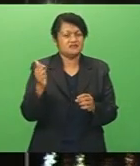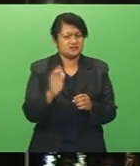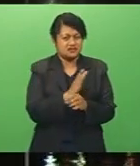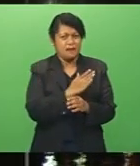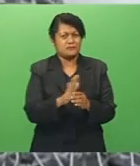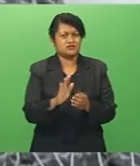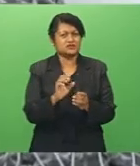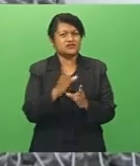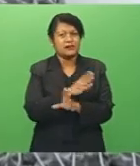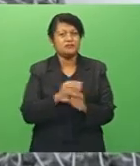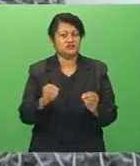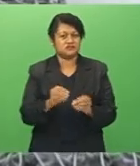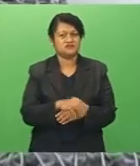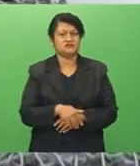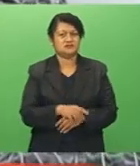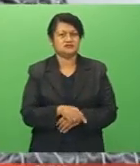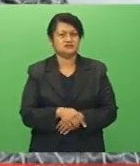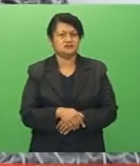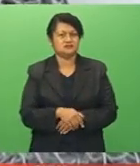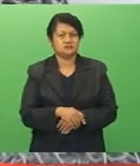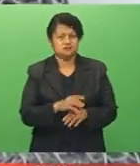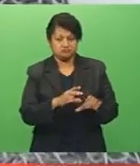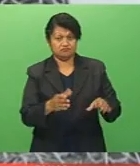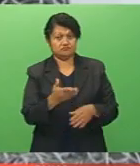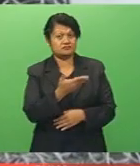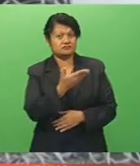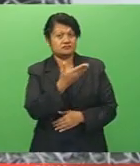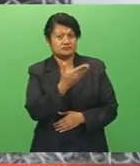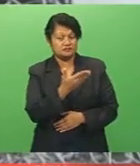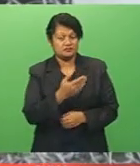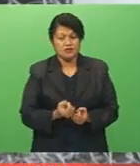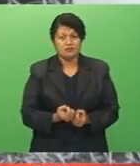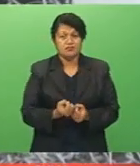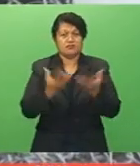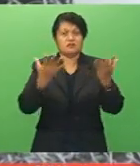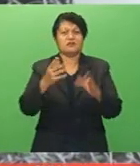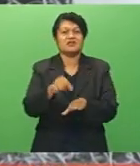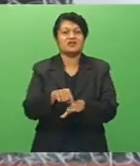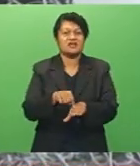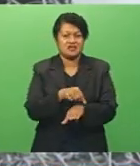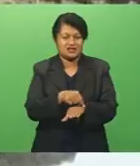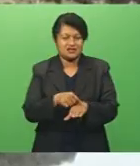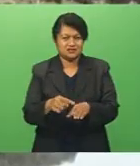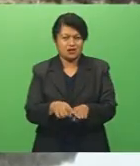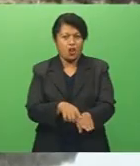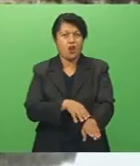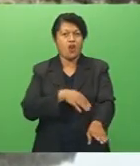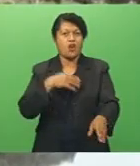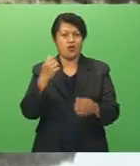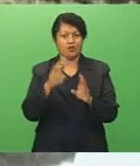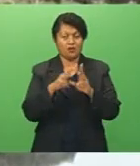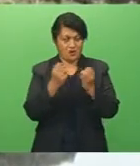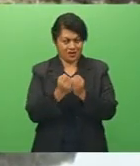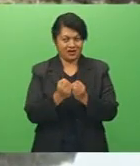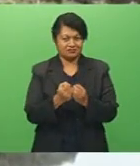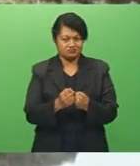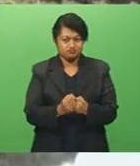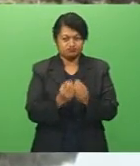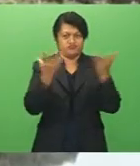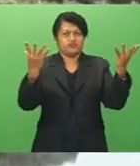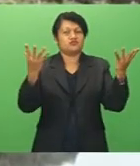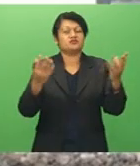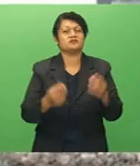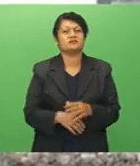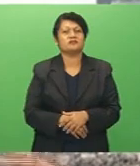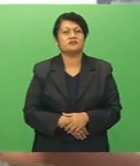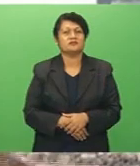reports. This sewerage pipe burst over the Easter long weekend, spilling raw waste into the creek. Yeah, it's fitting for fisheries,